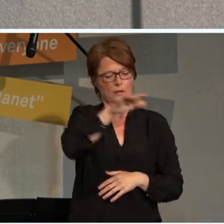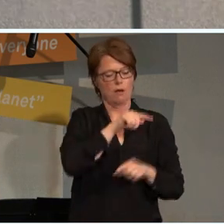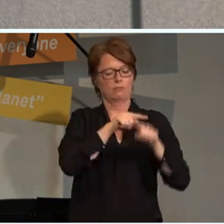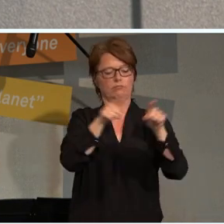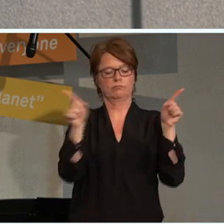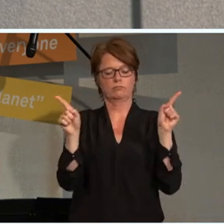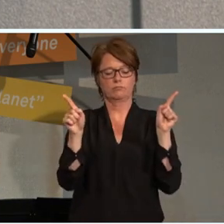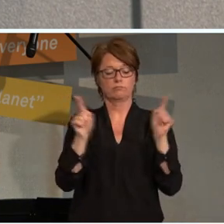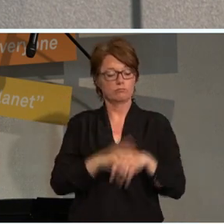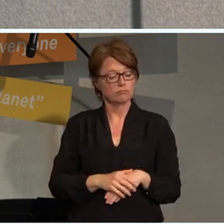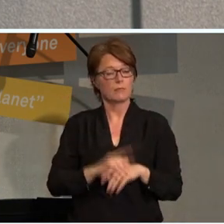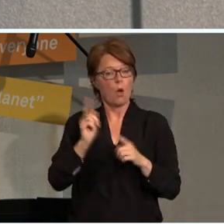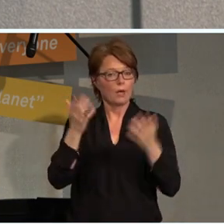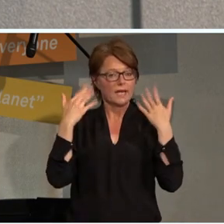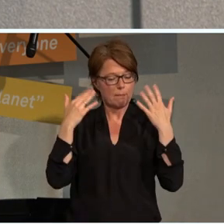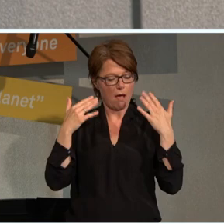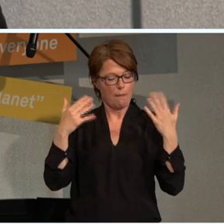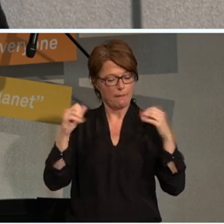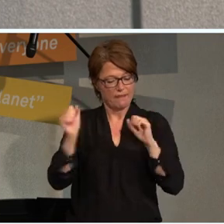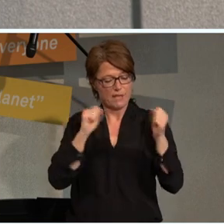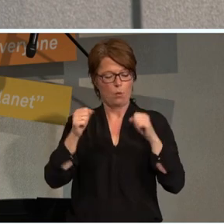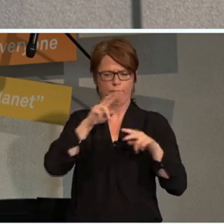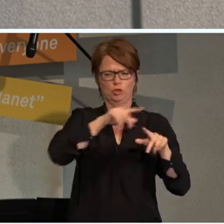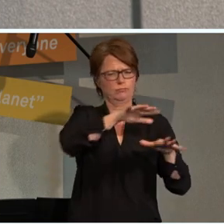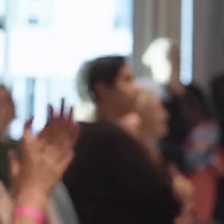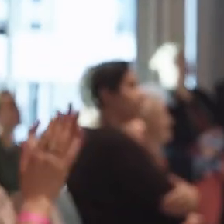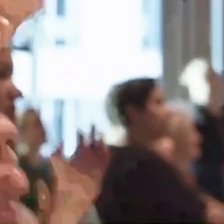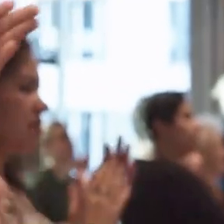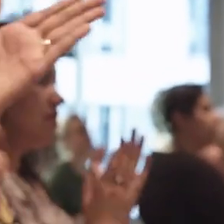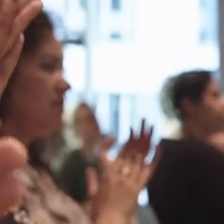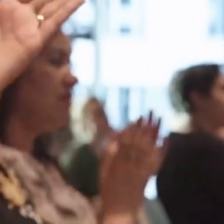rarely something that is given. It's something that is taken and that is created.